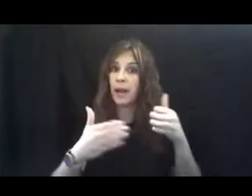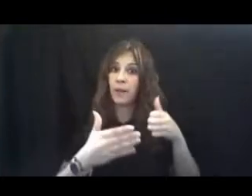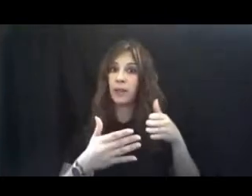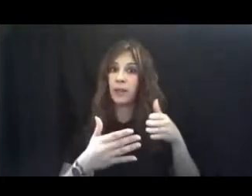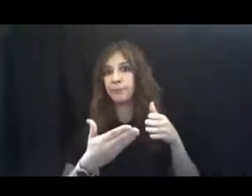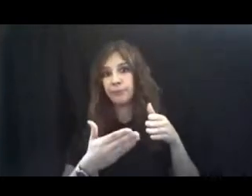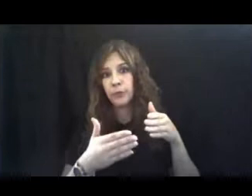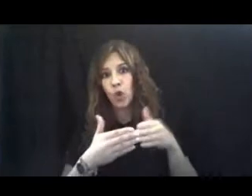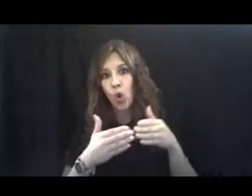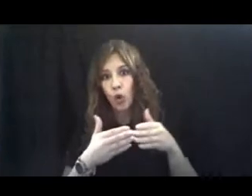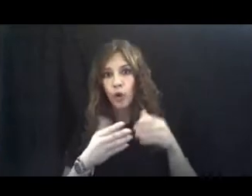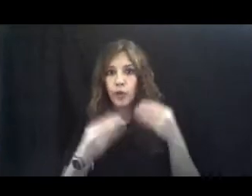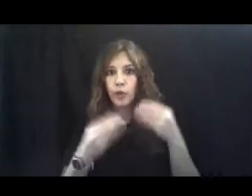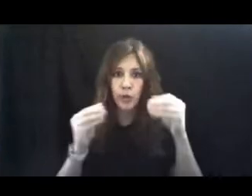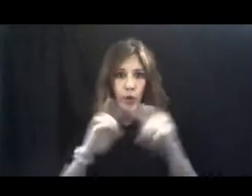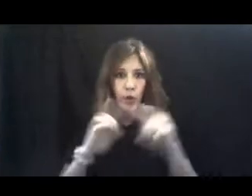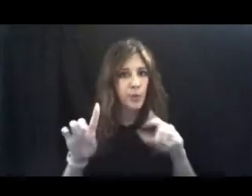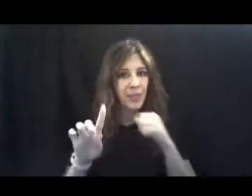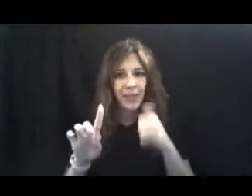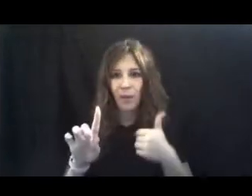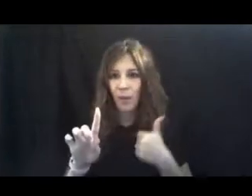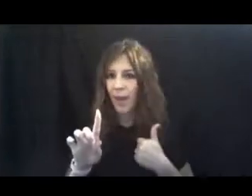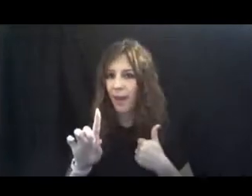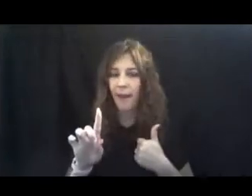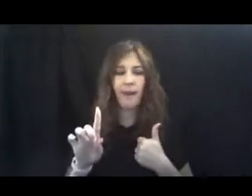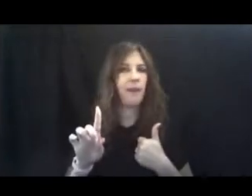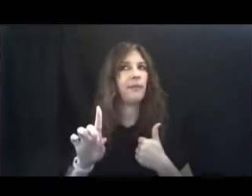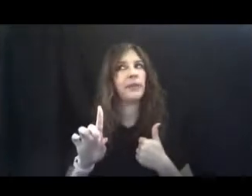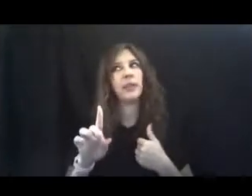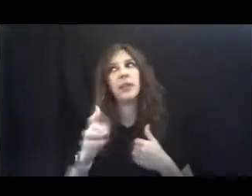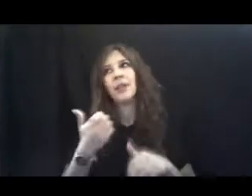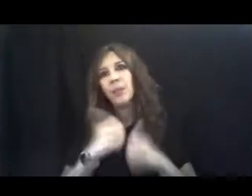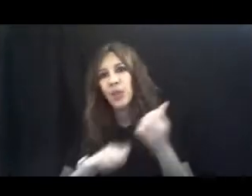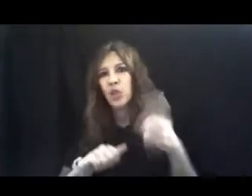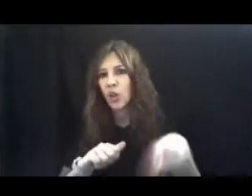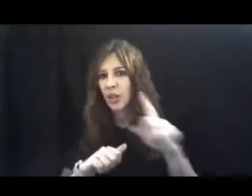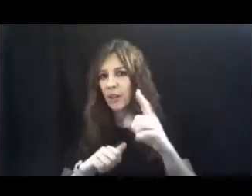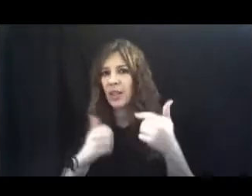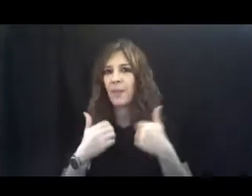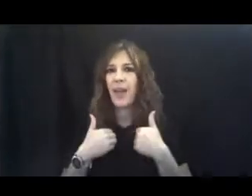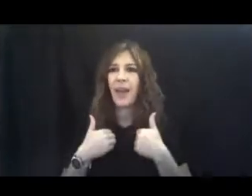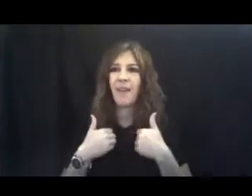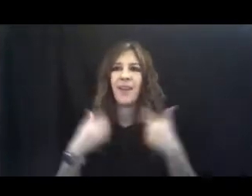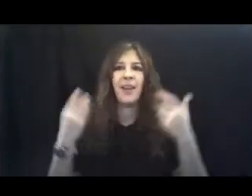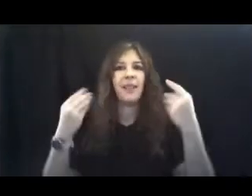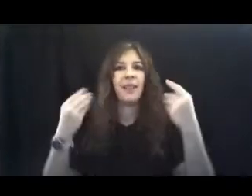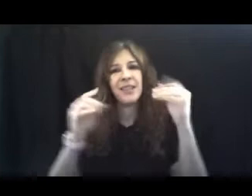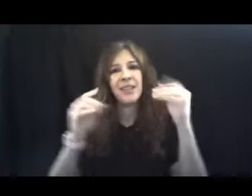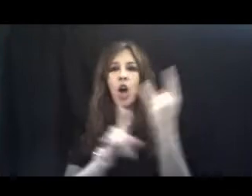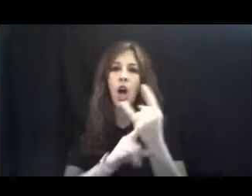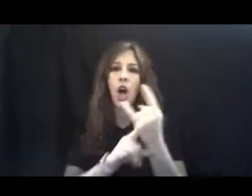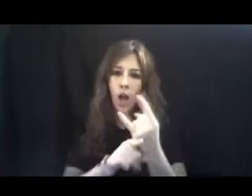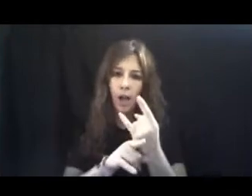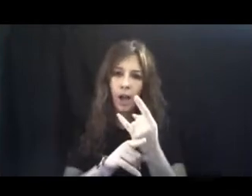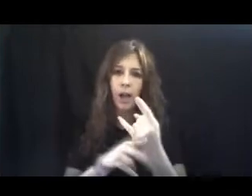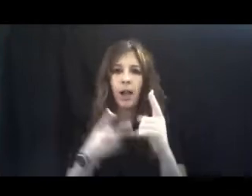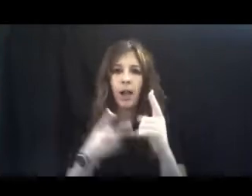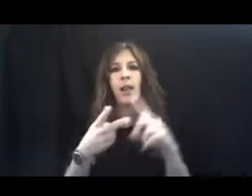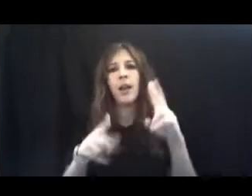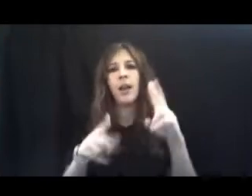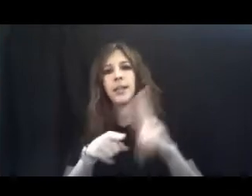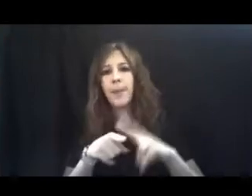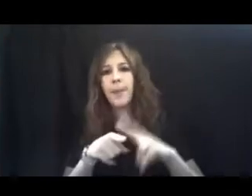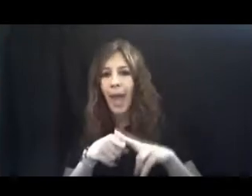stores, and they don't carry. The majority of them they sell alcohol, they sell tobacco,